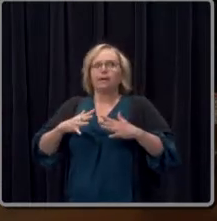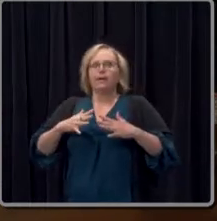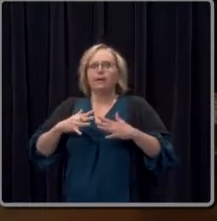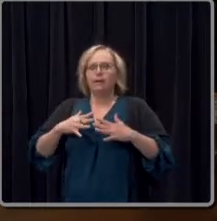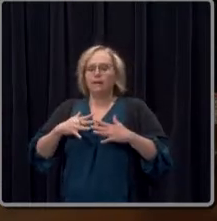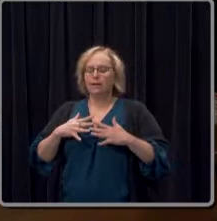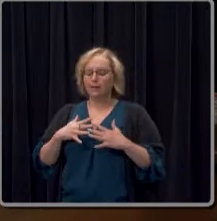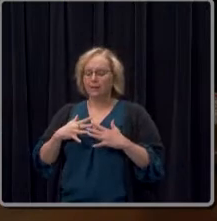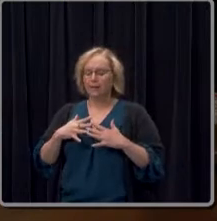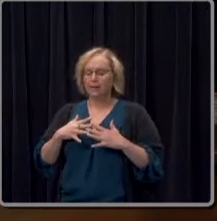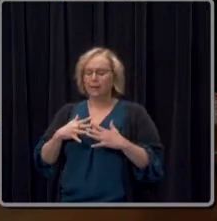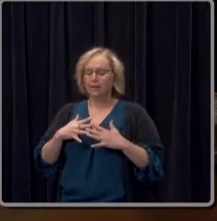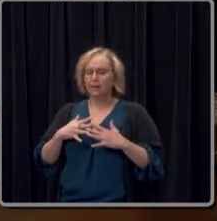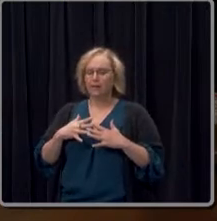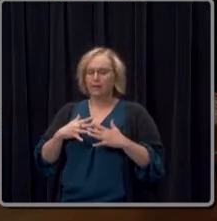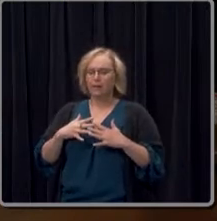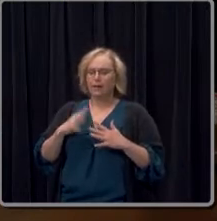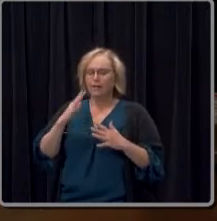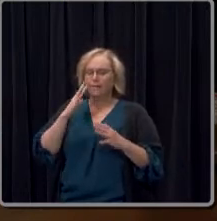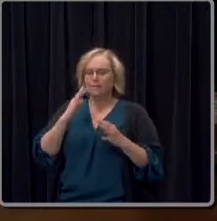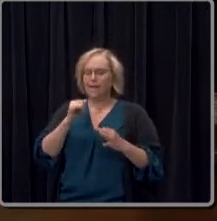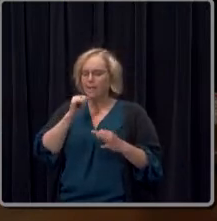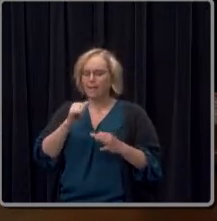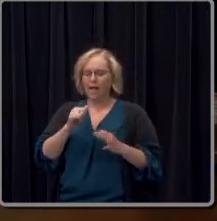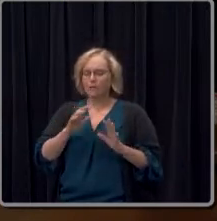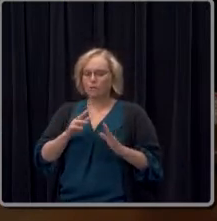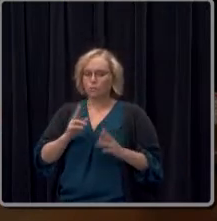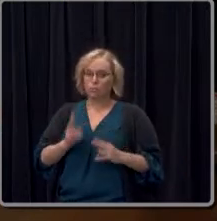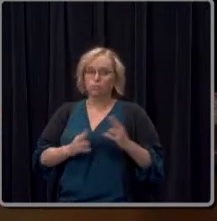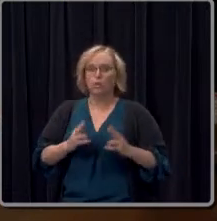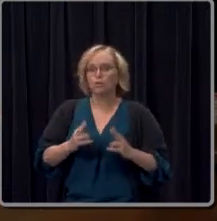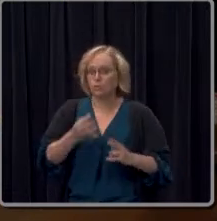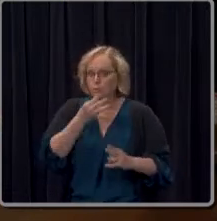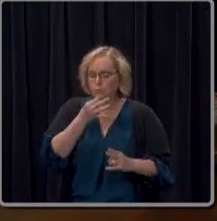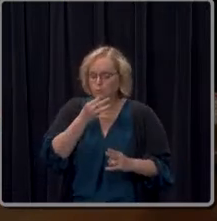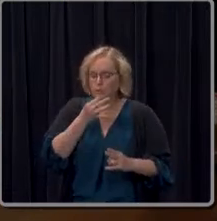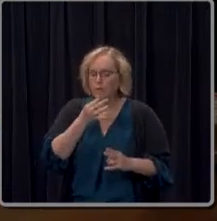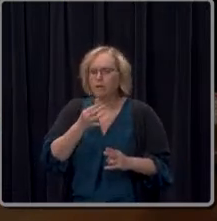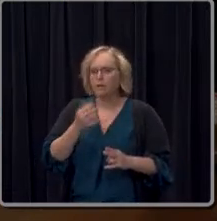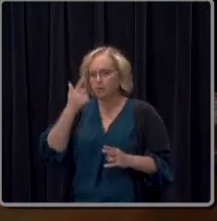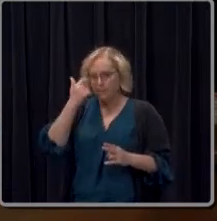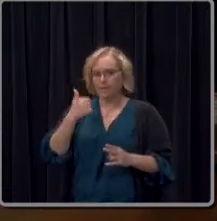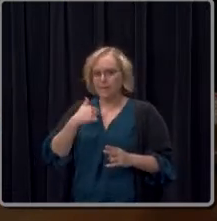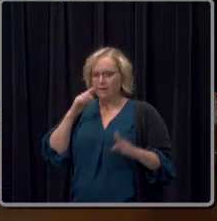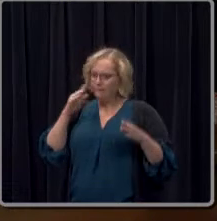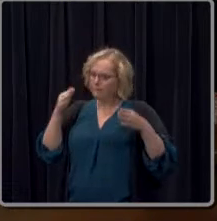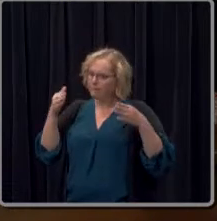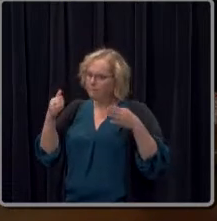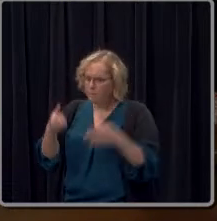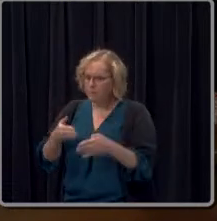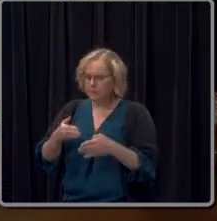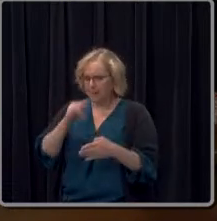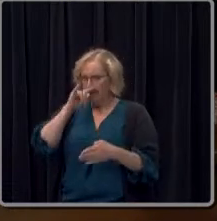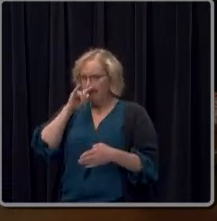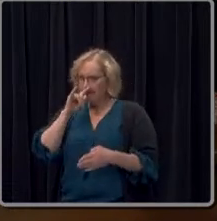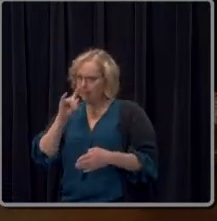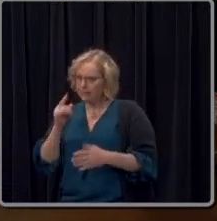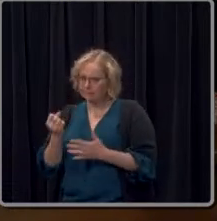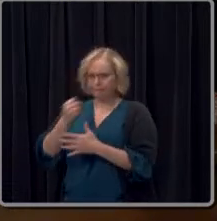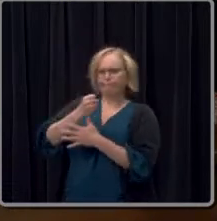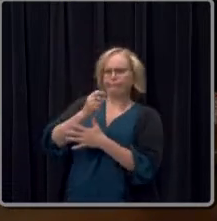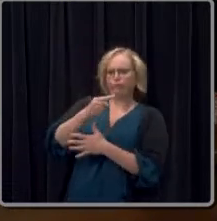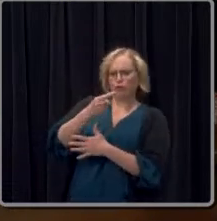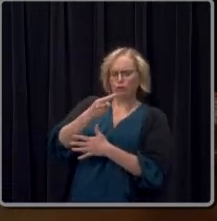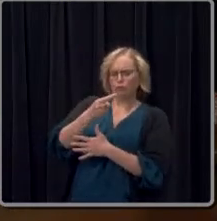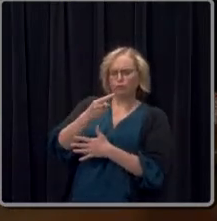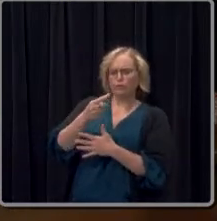soon. And that's my fear more than often than not, is that I am focused on the kids first and then parents and the teachers that are related to them. So